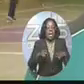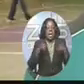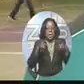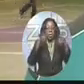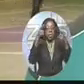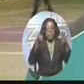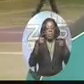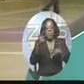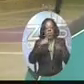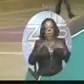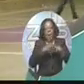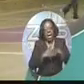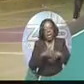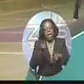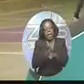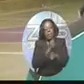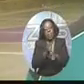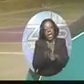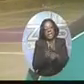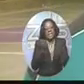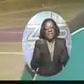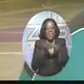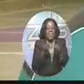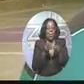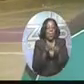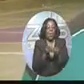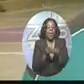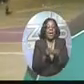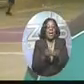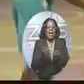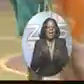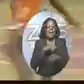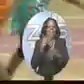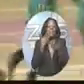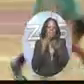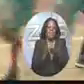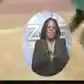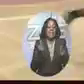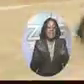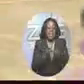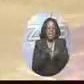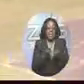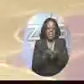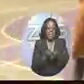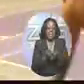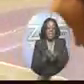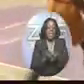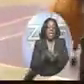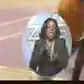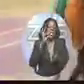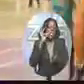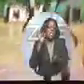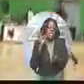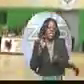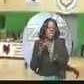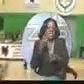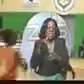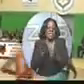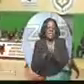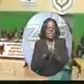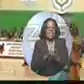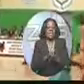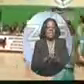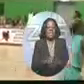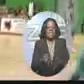back, practice, put in our sets. But all in all, it was a good game. On the losing end for the Cheetahs, Anastasia Moultrie says